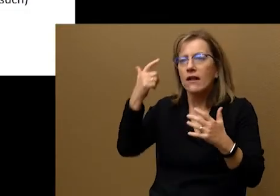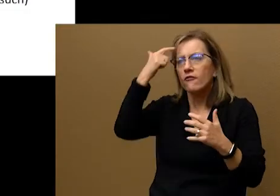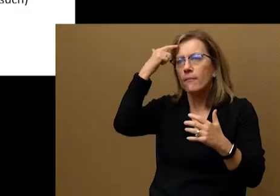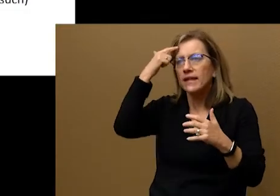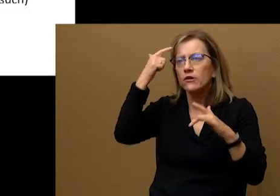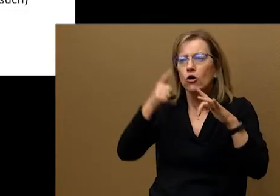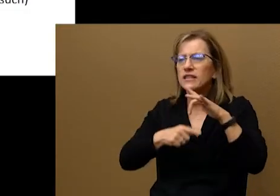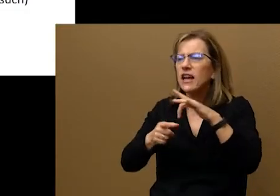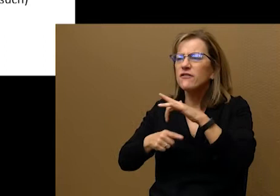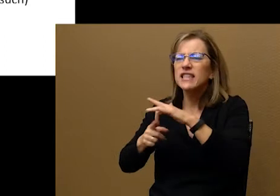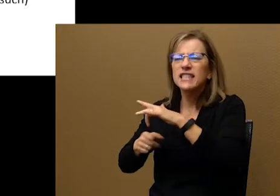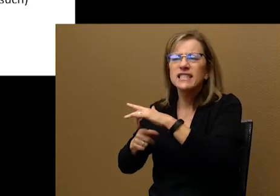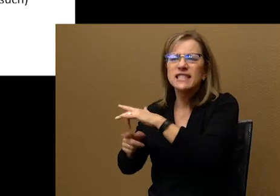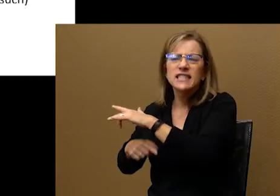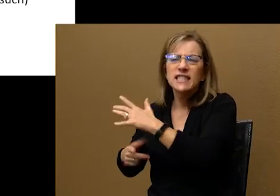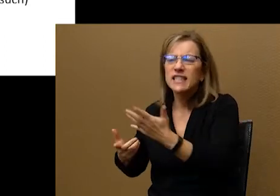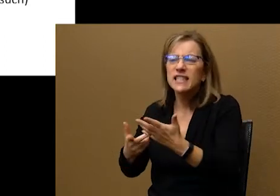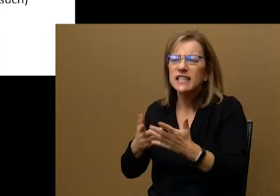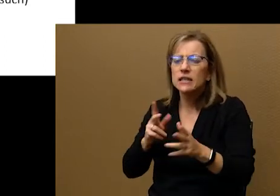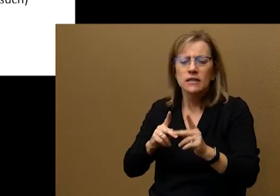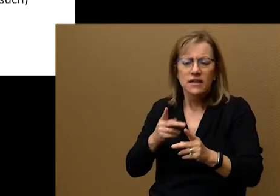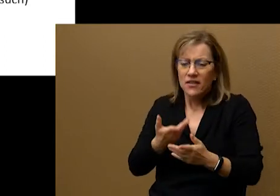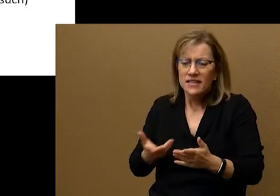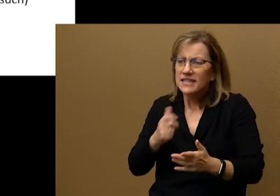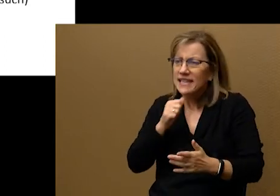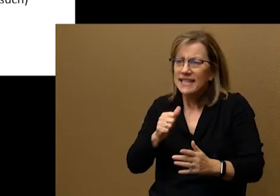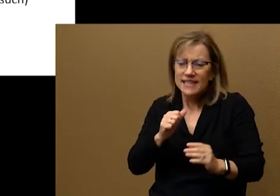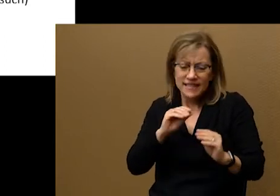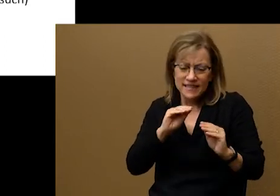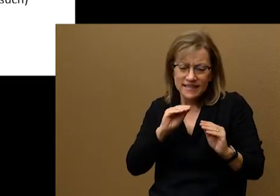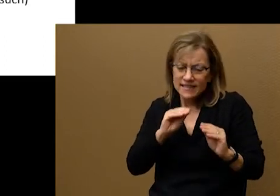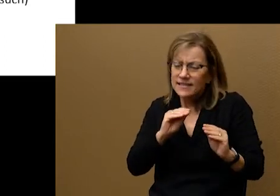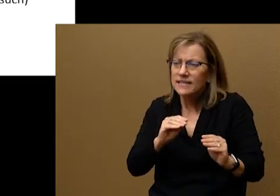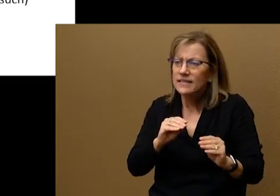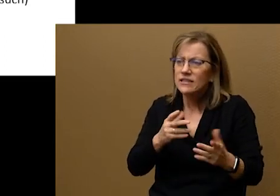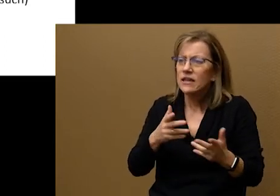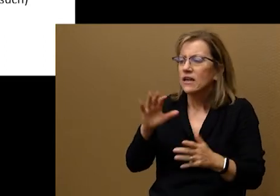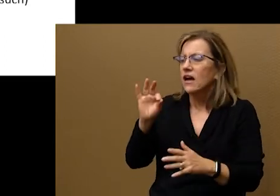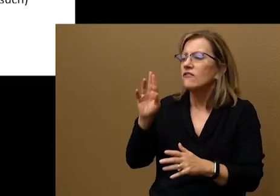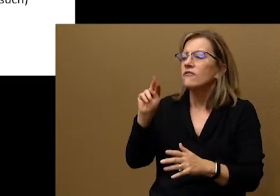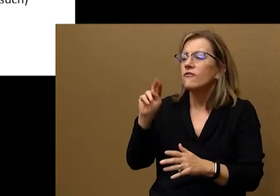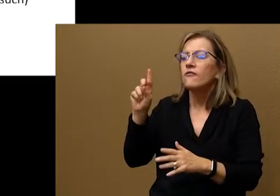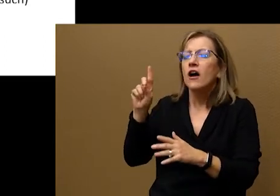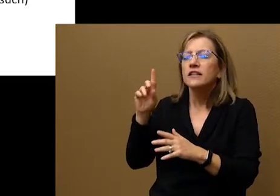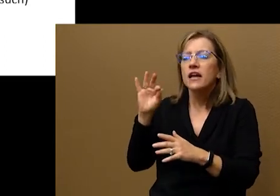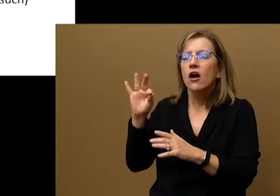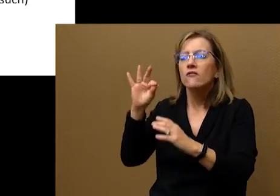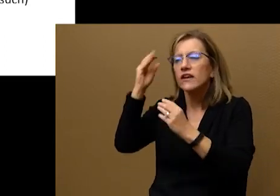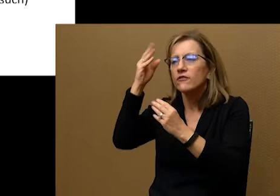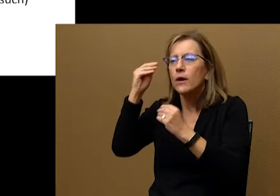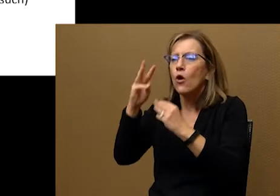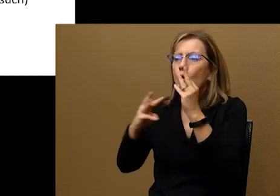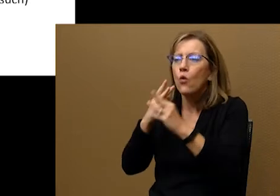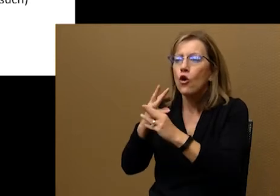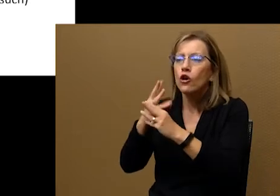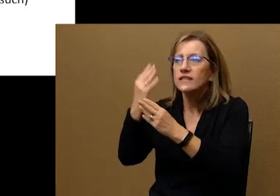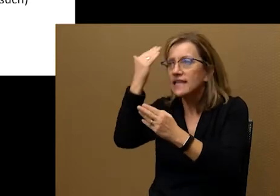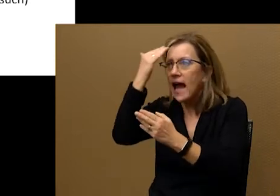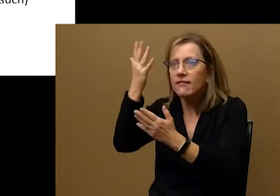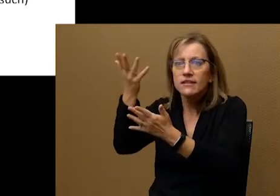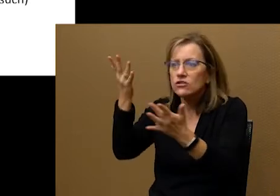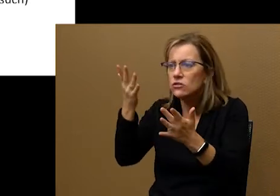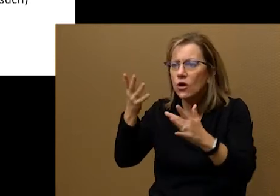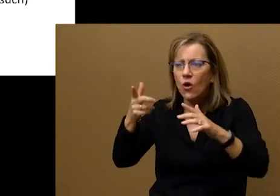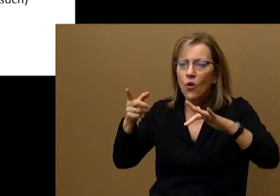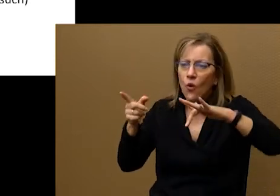deficits for things the person didn't learn. And what we call fund of information or world knowledge, huge gaps in what